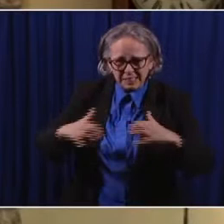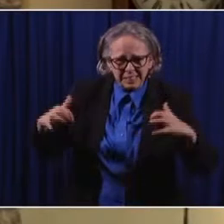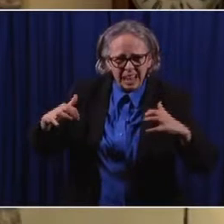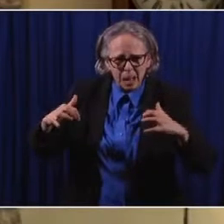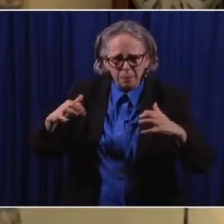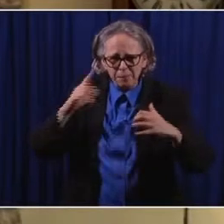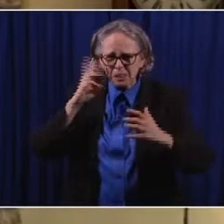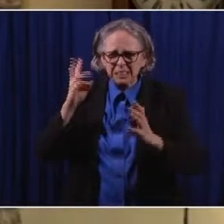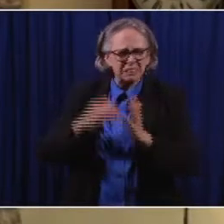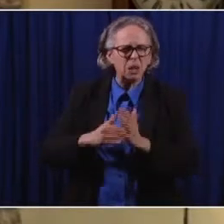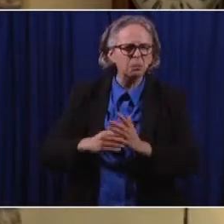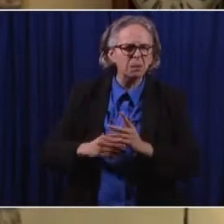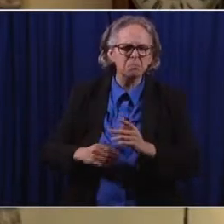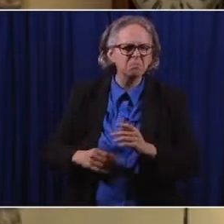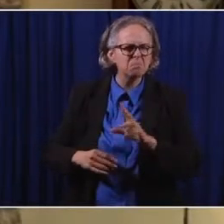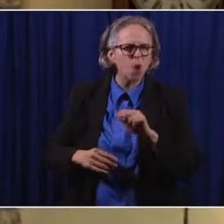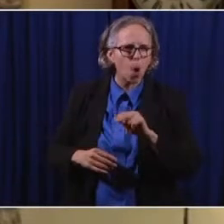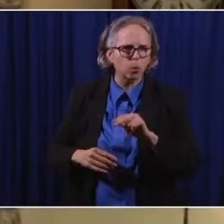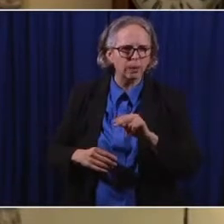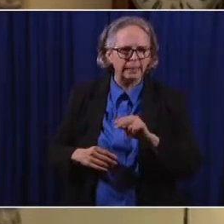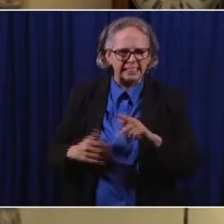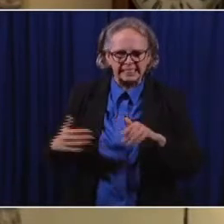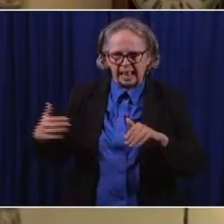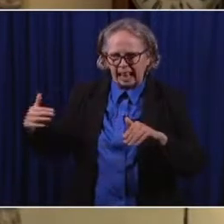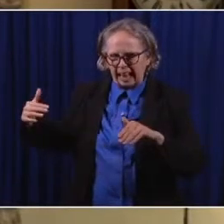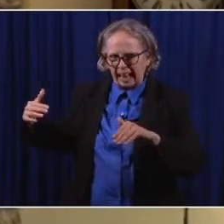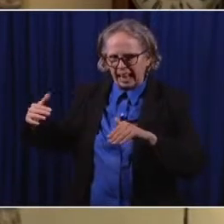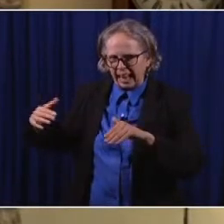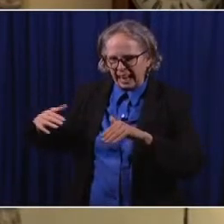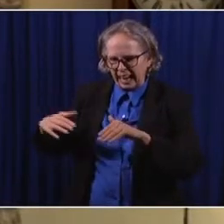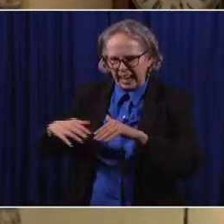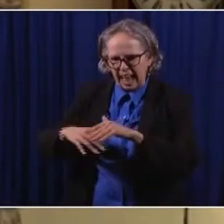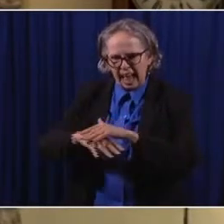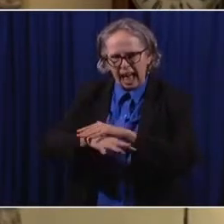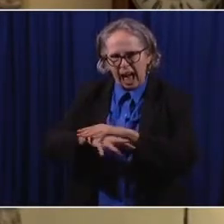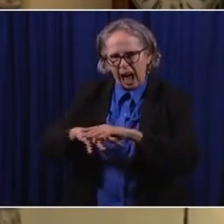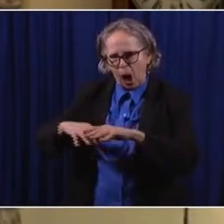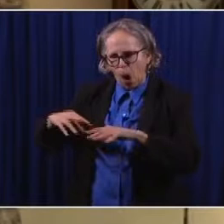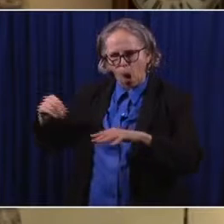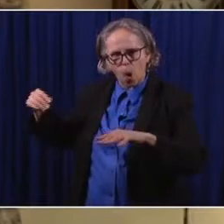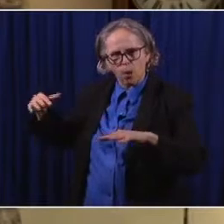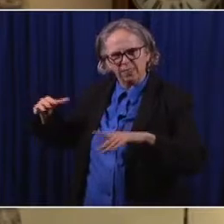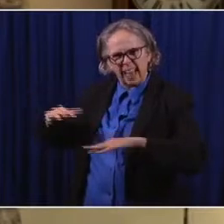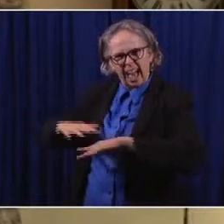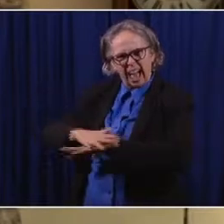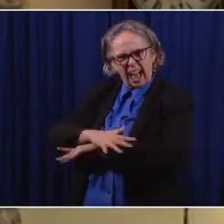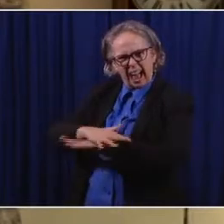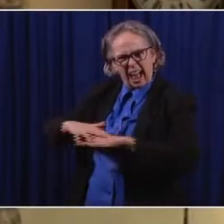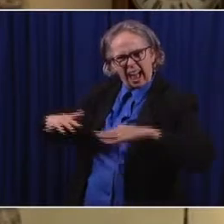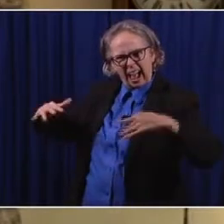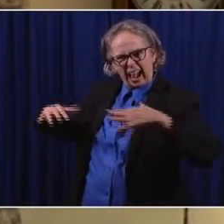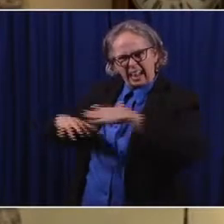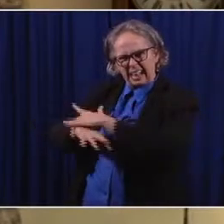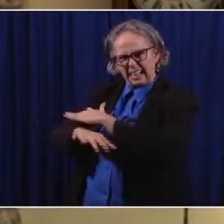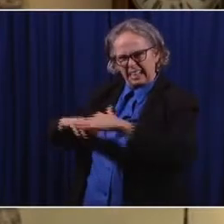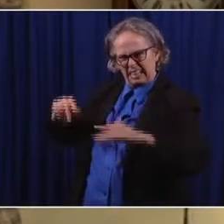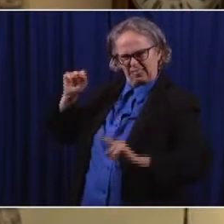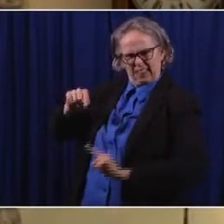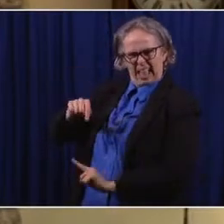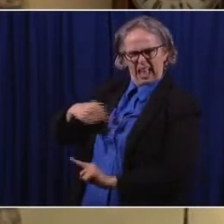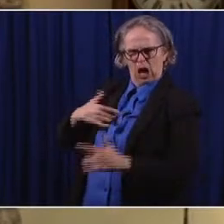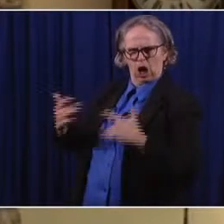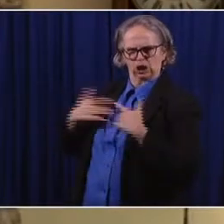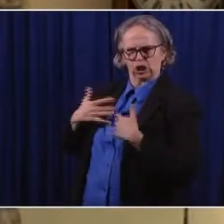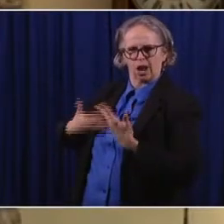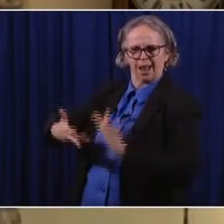out, and what the congregating together. I mean, that's just what you worry about purely from a health point